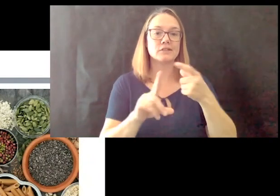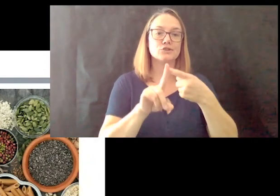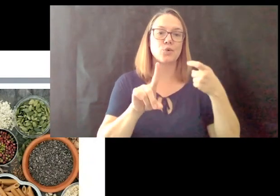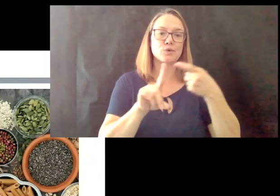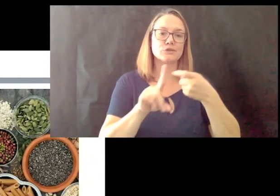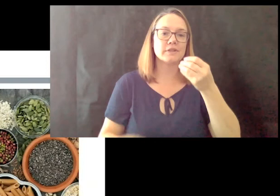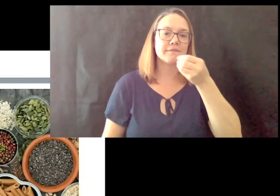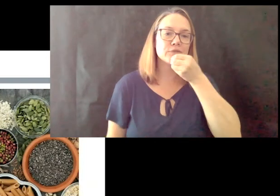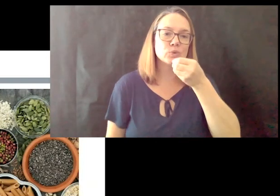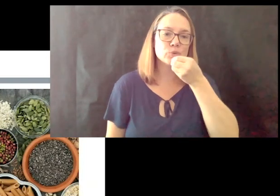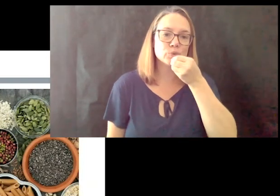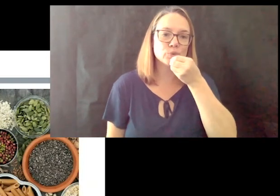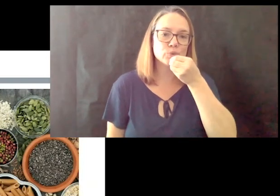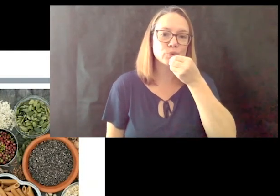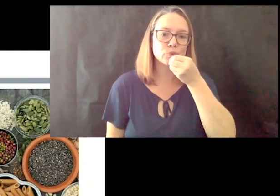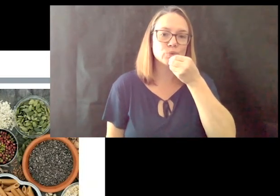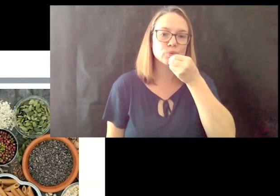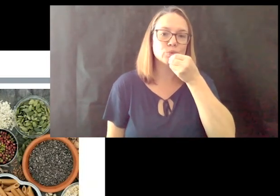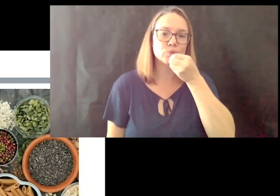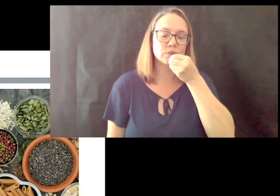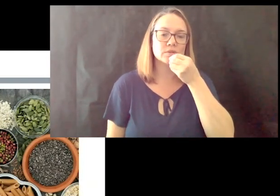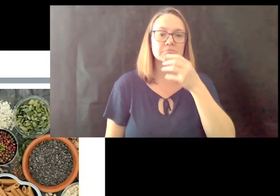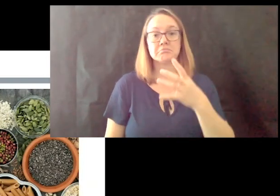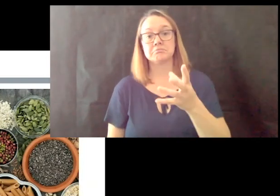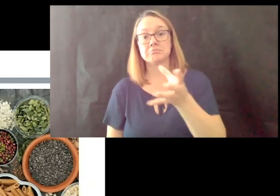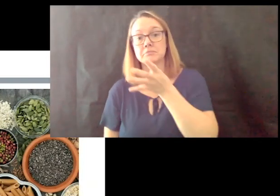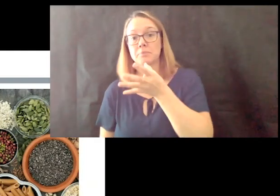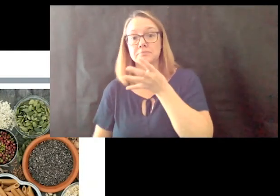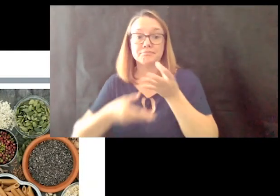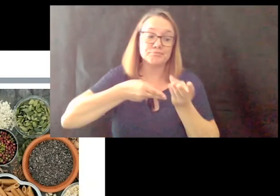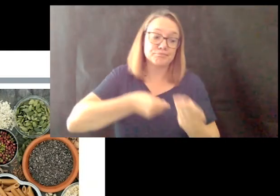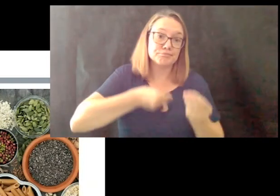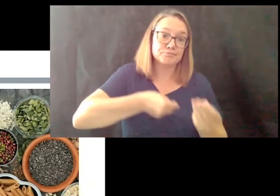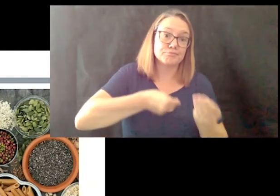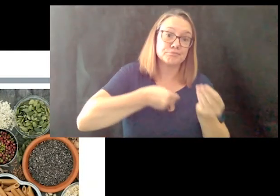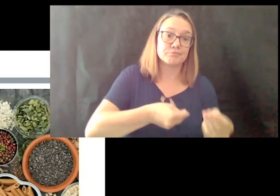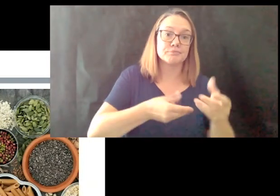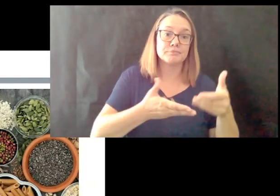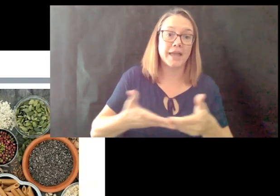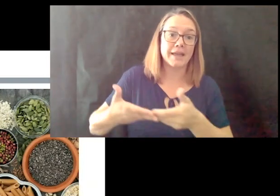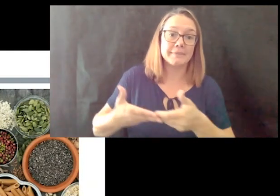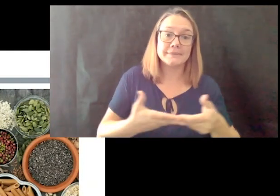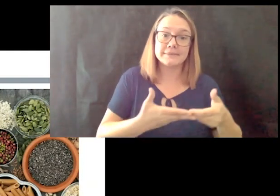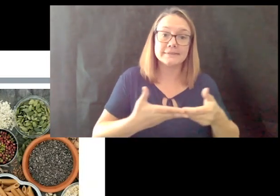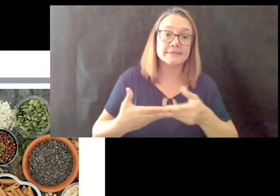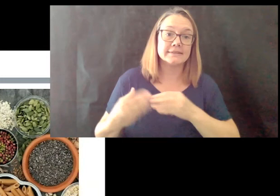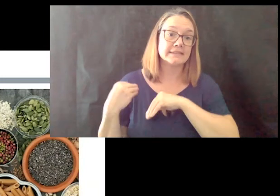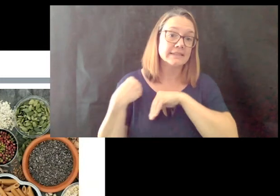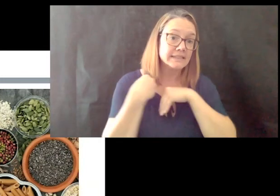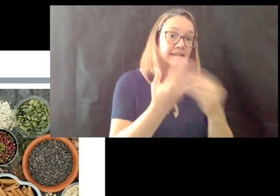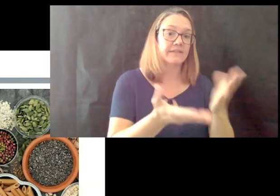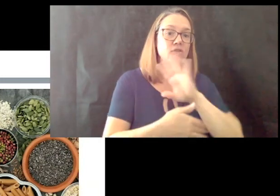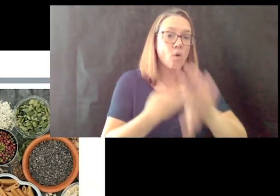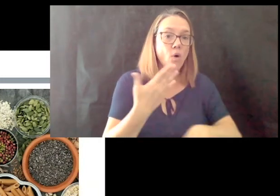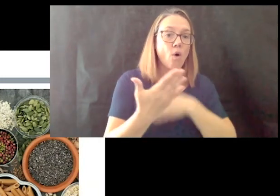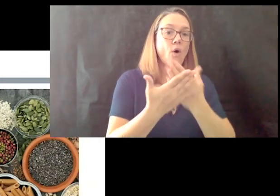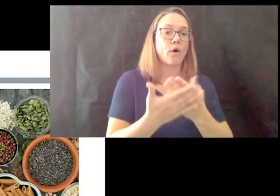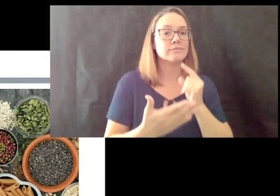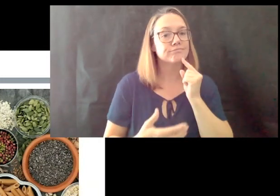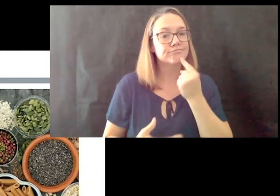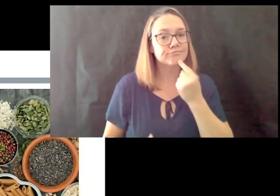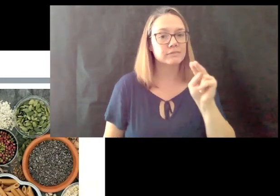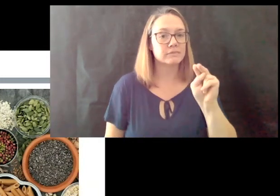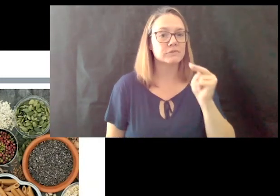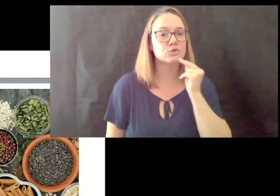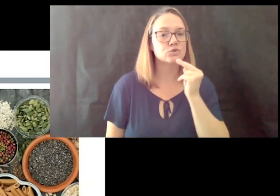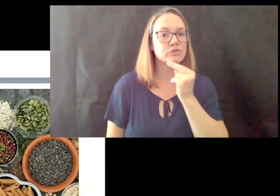sources of food, right? That's what mommies give to their babies. It contains all the essential nutrients needed to